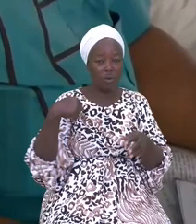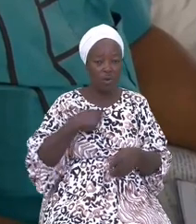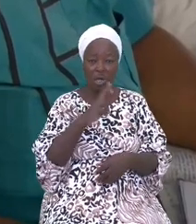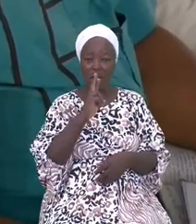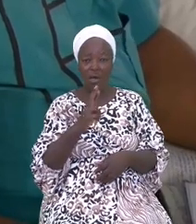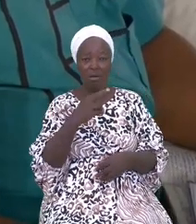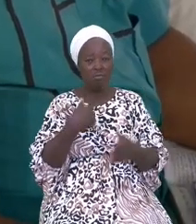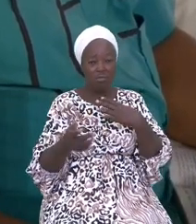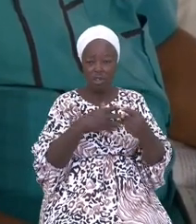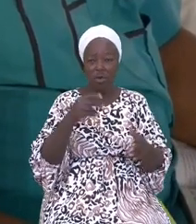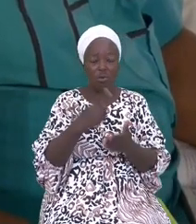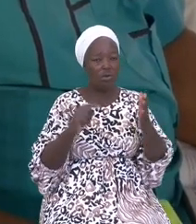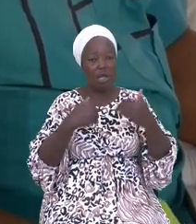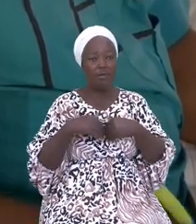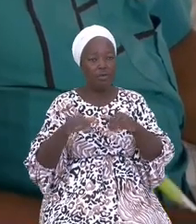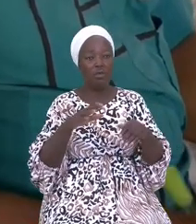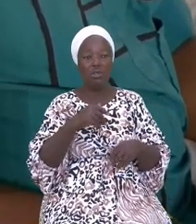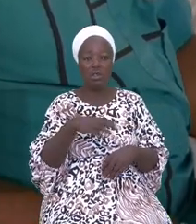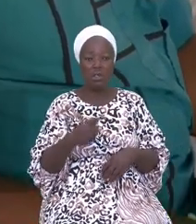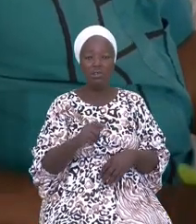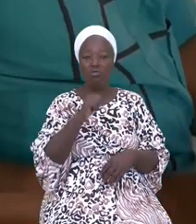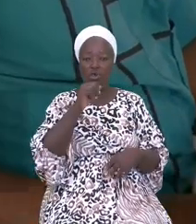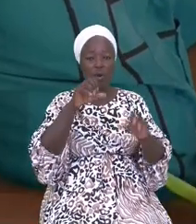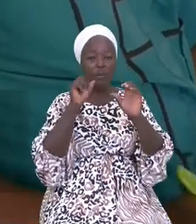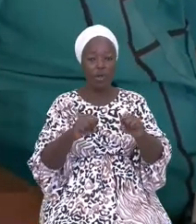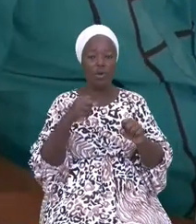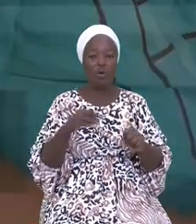the impossibility of man's